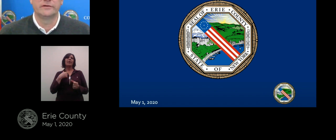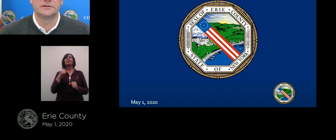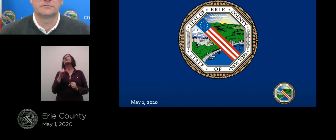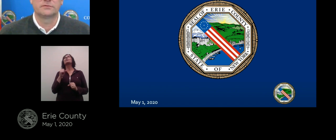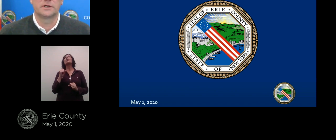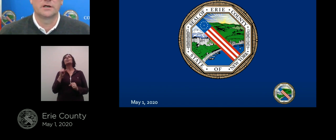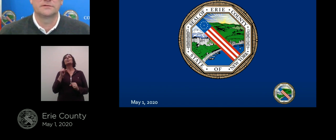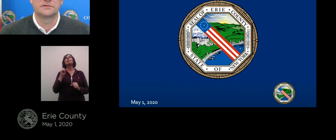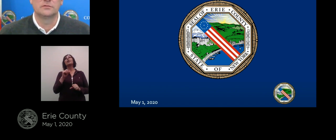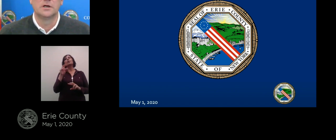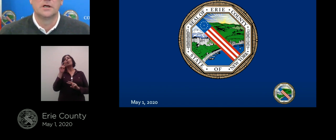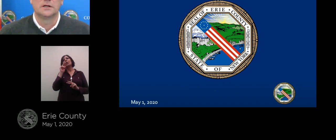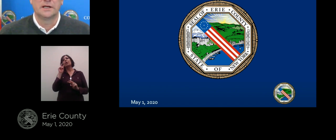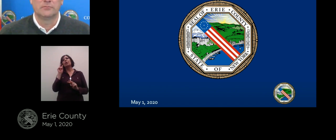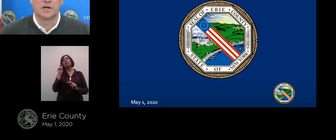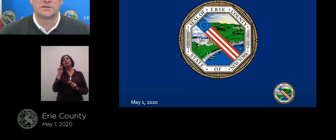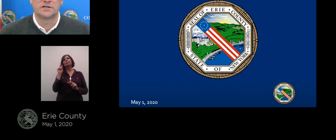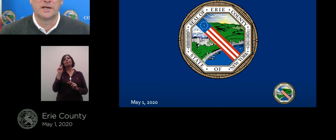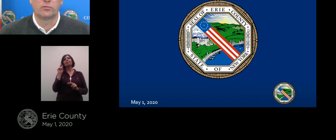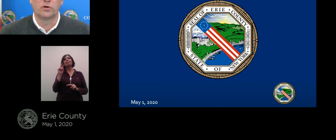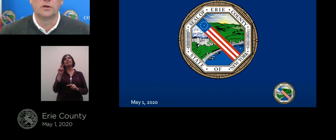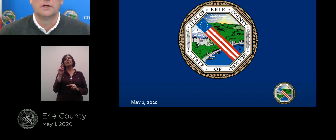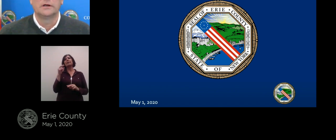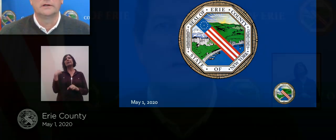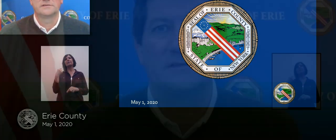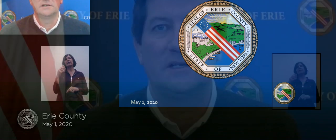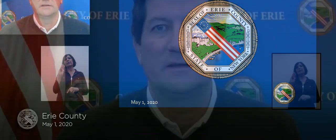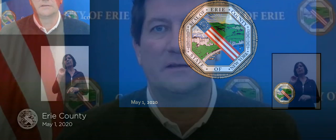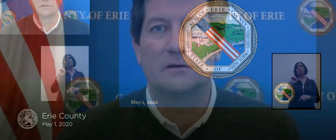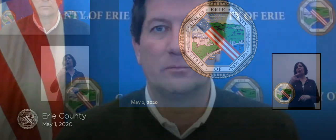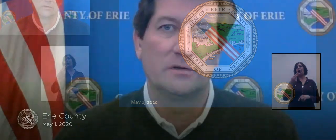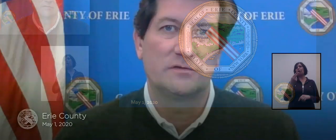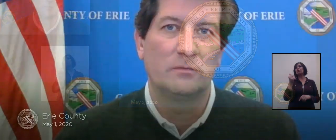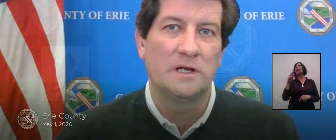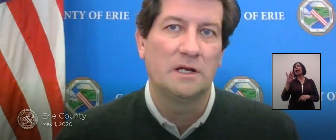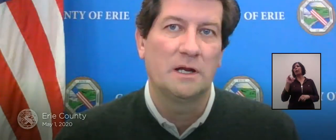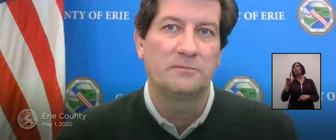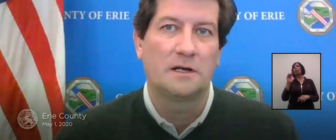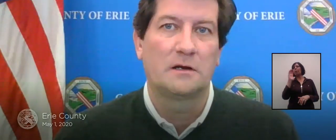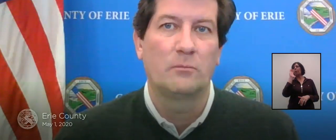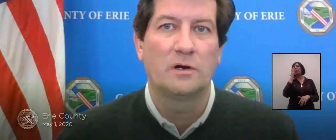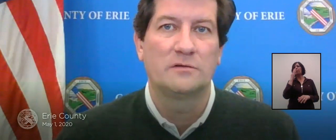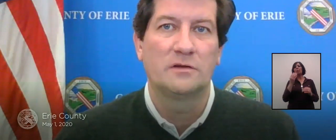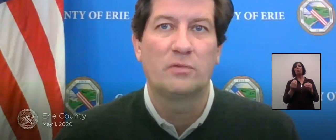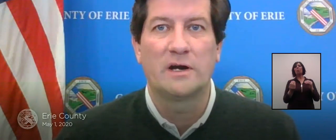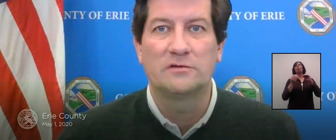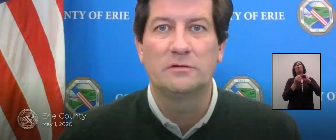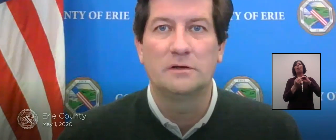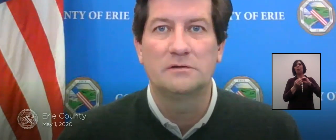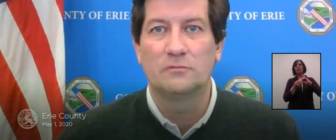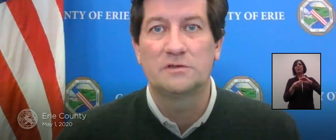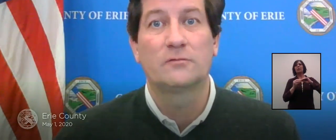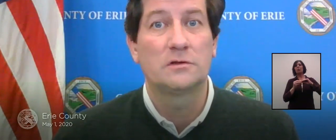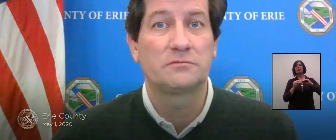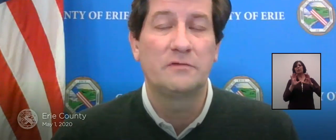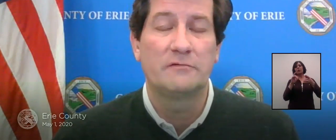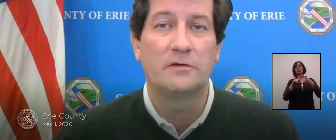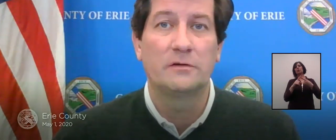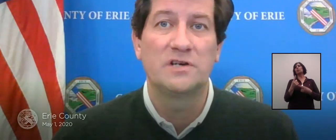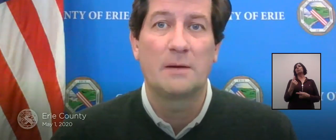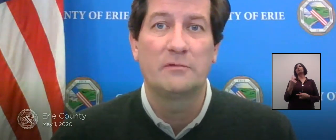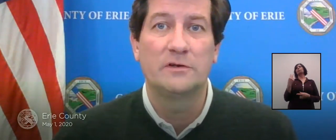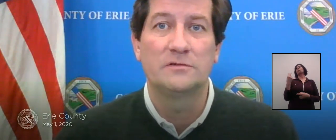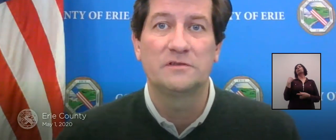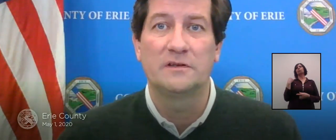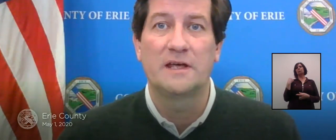anecdotal evidence with regards to late March and April and see that there appears to be an uptick compared to the prior 2 years, in which, of course, we've done a